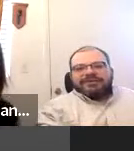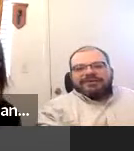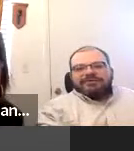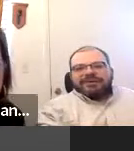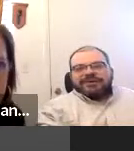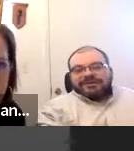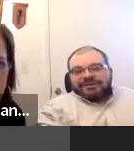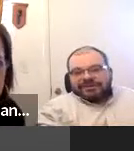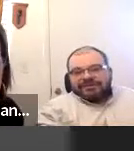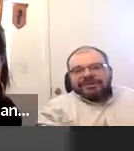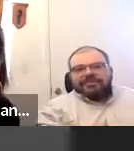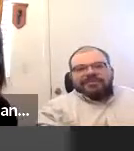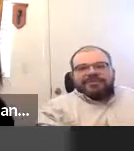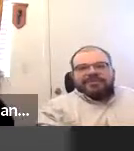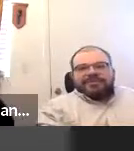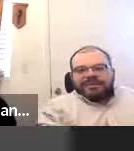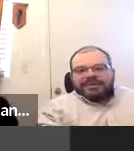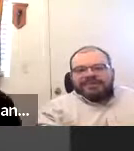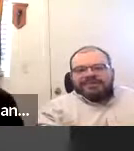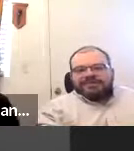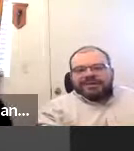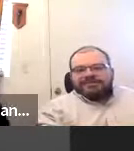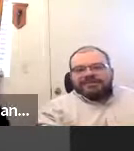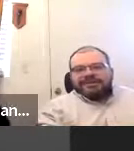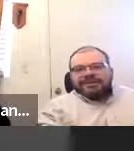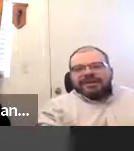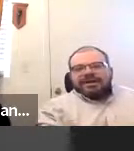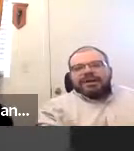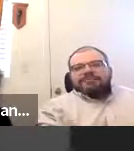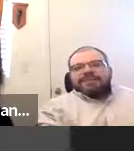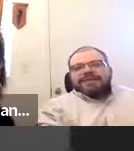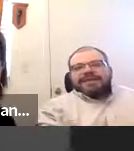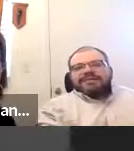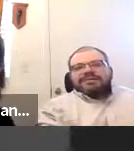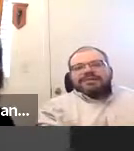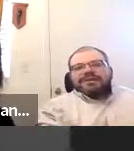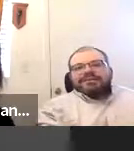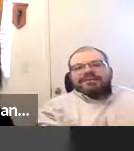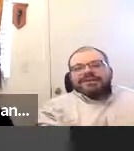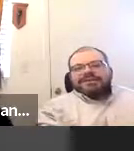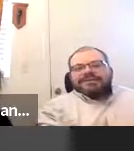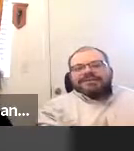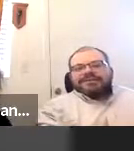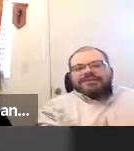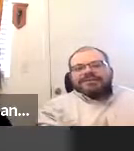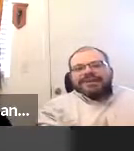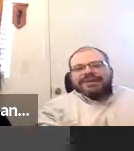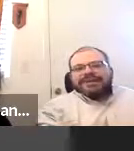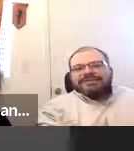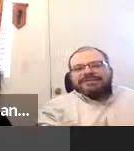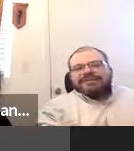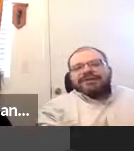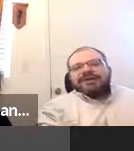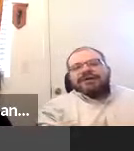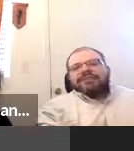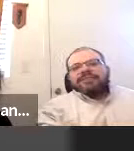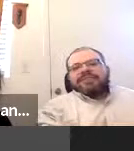generations of, excuse the ableist language, idiots is enough. And this case and others like